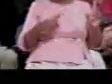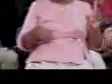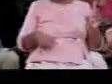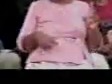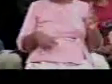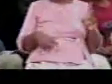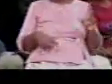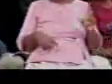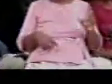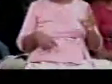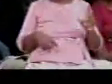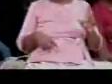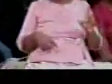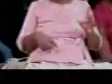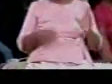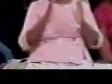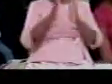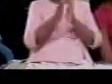Tell it to God.